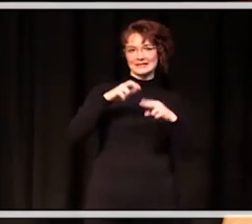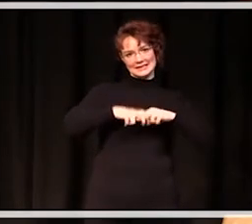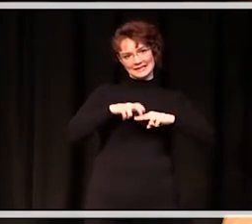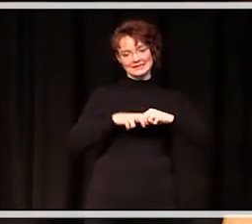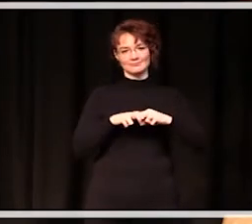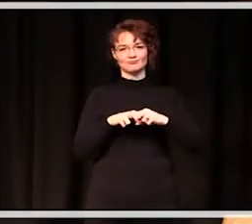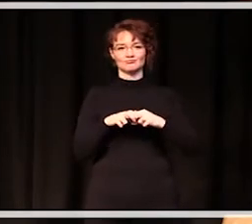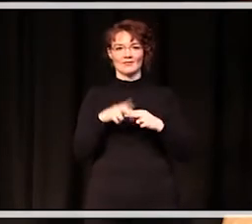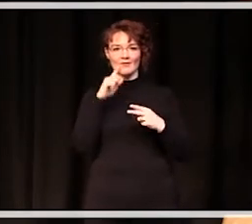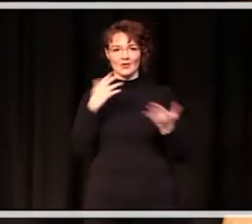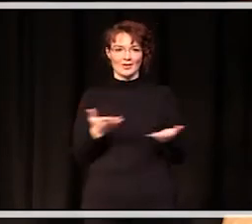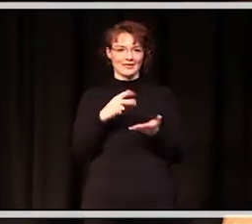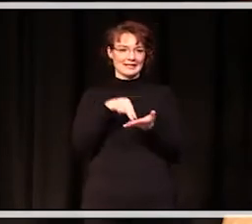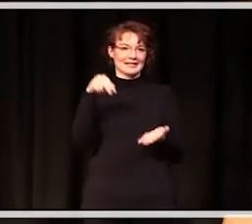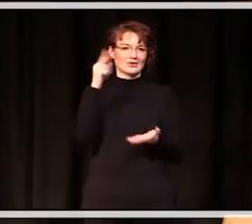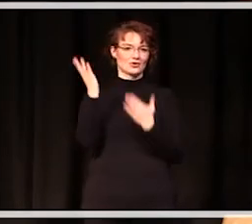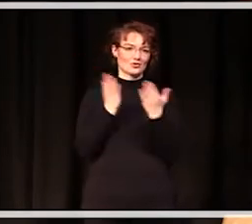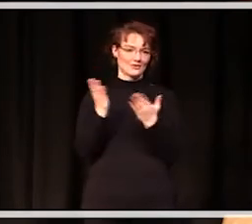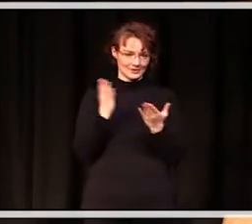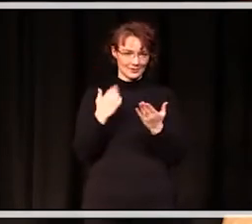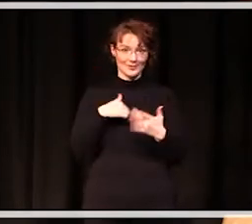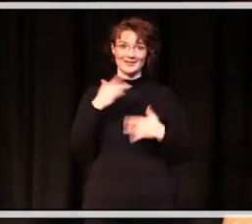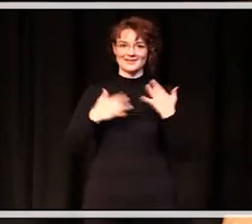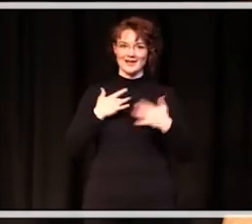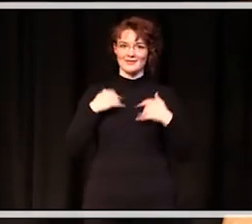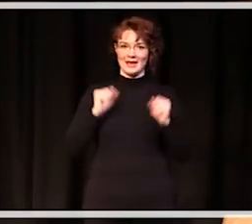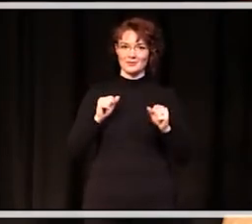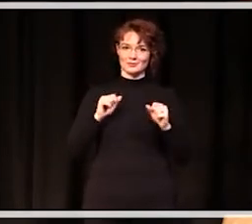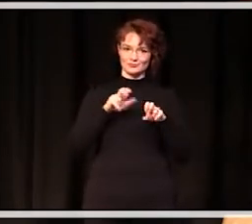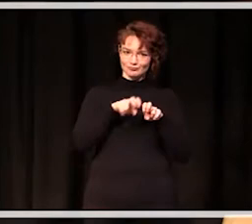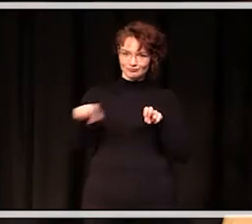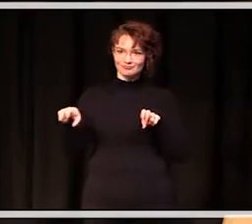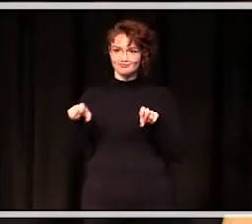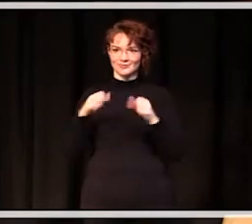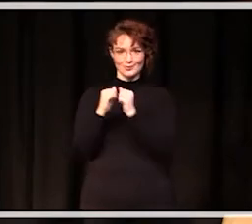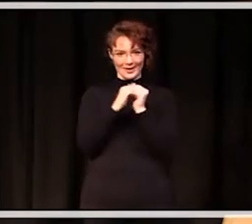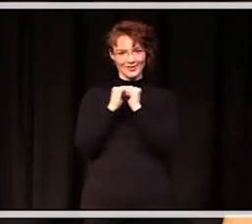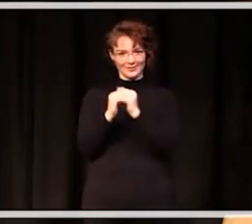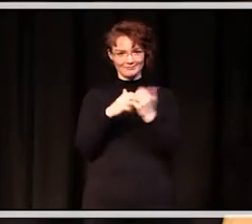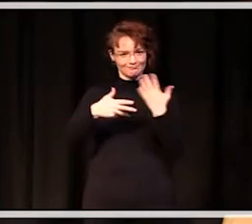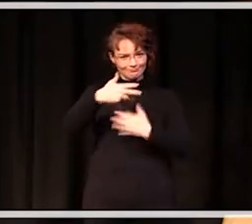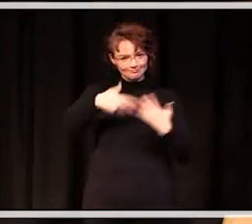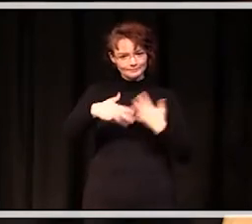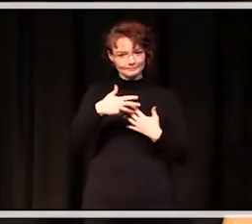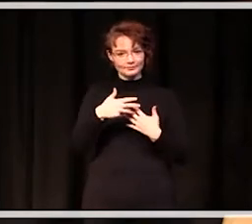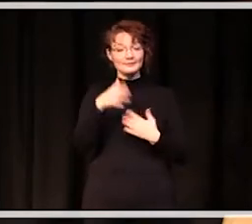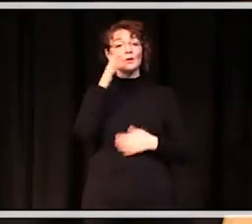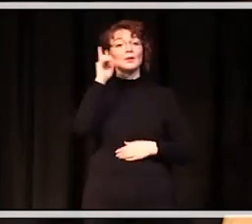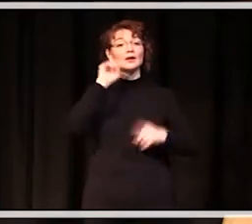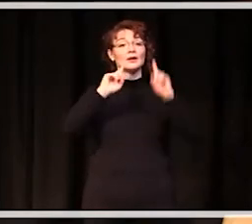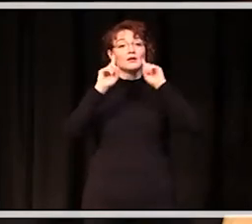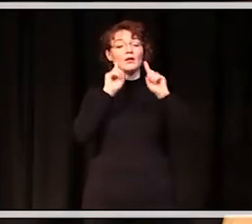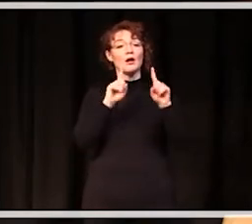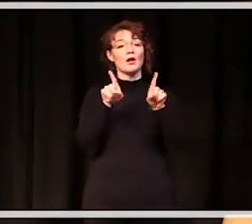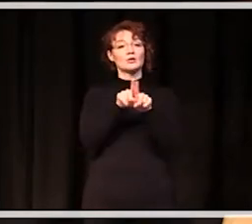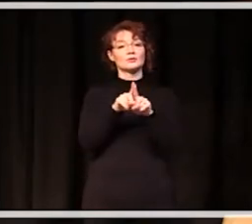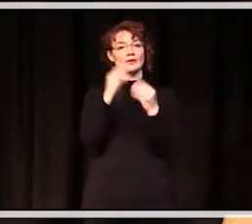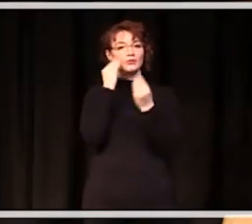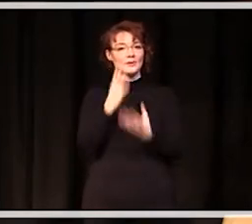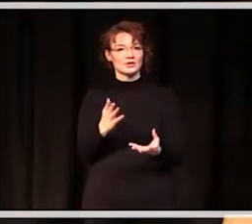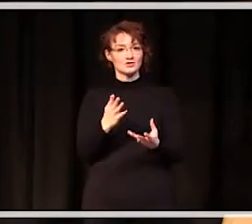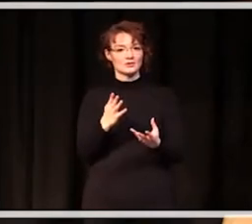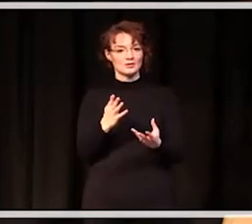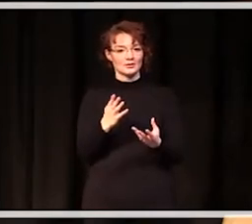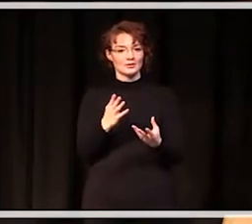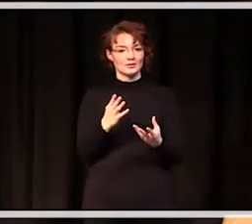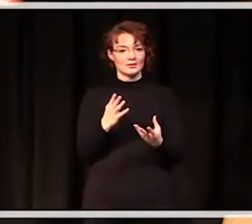your space here for Easter. We're excited that we get to gather on the day. And then you're going to hear some information about, hey,